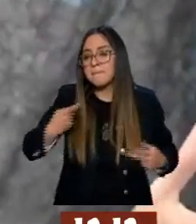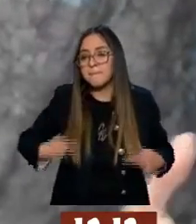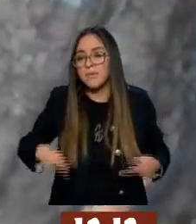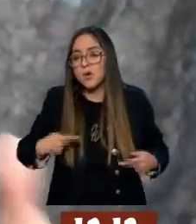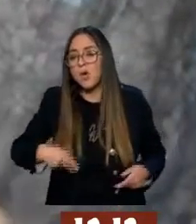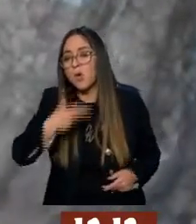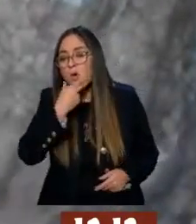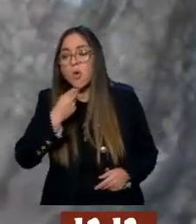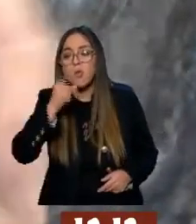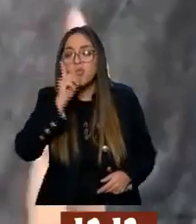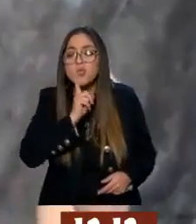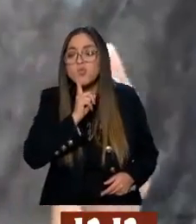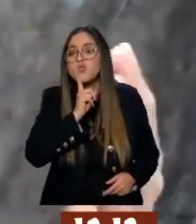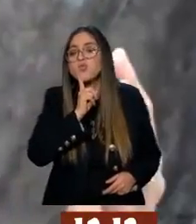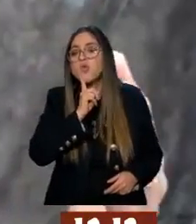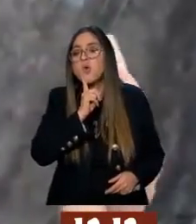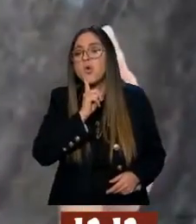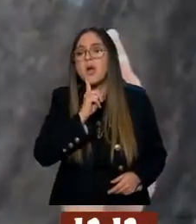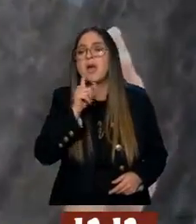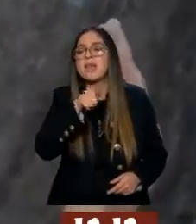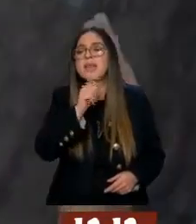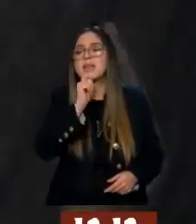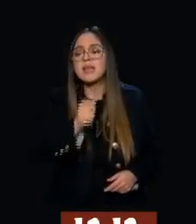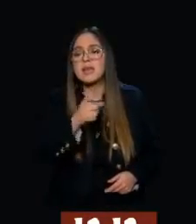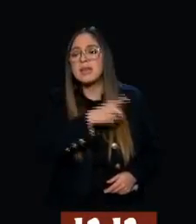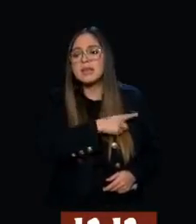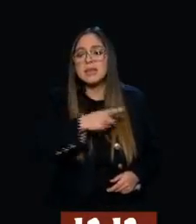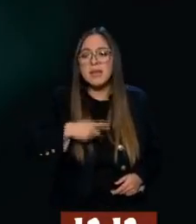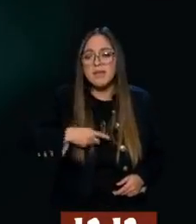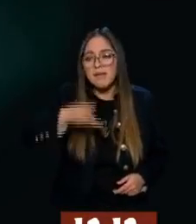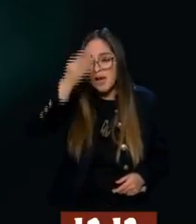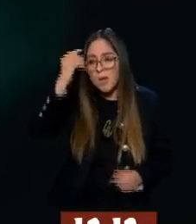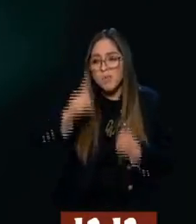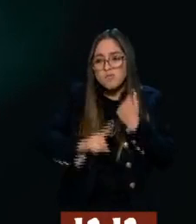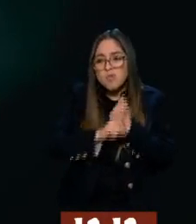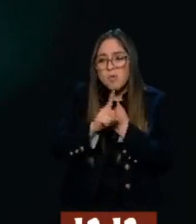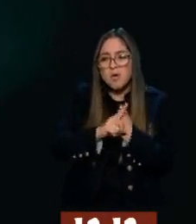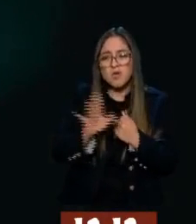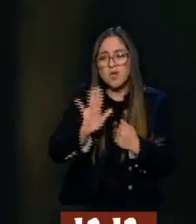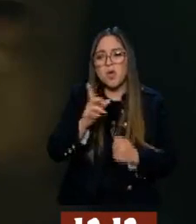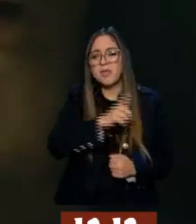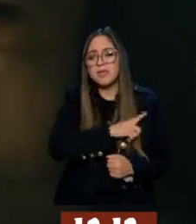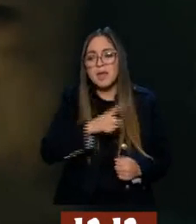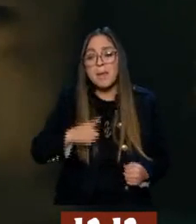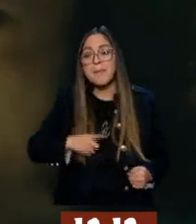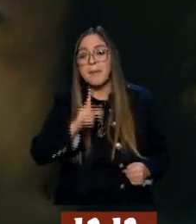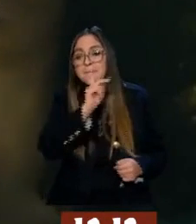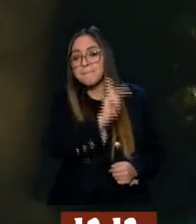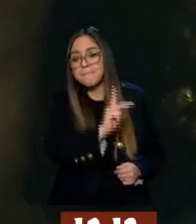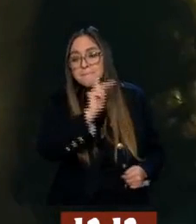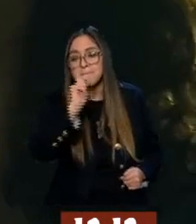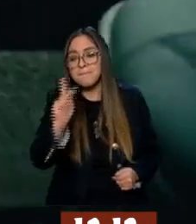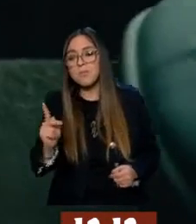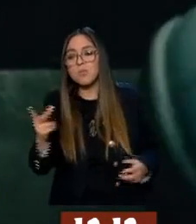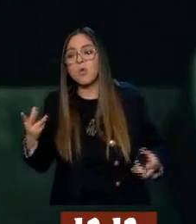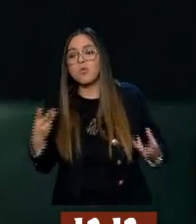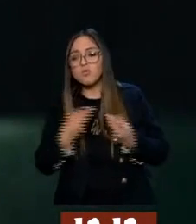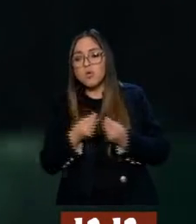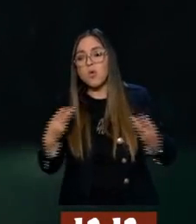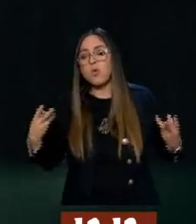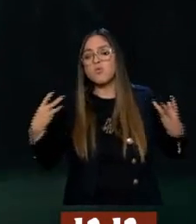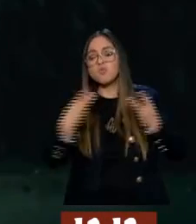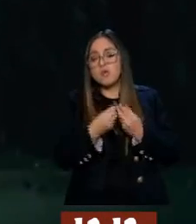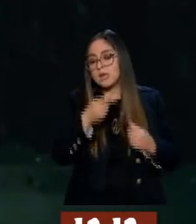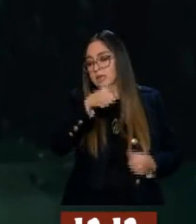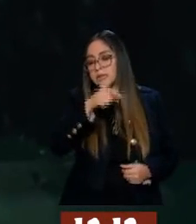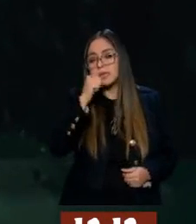sexual aggression and completely oblivious to his own behavior. And they both have to go through the same nexus and have the same test under